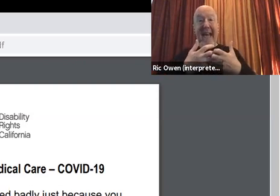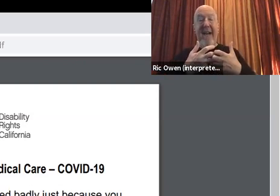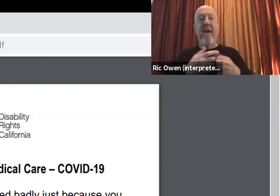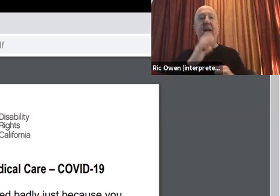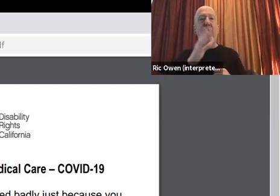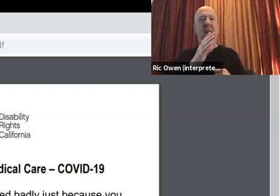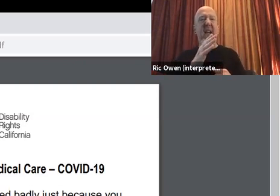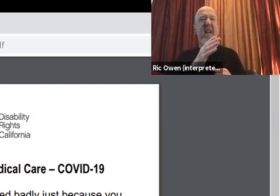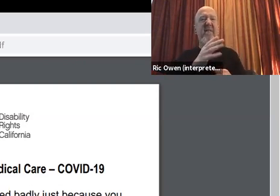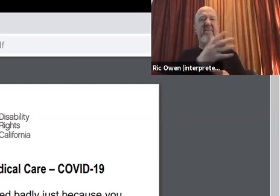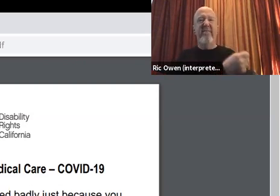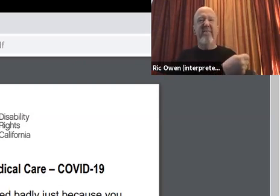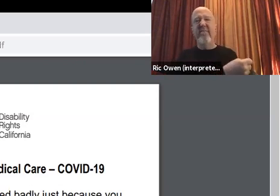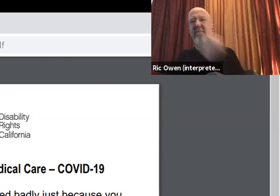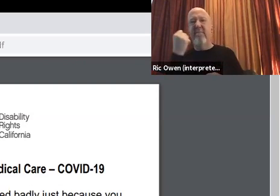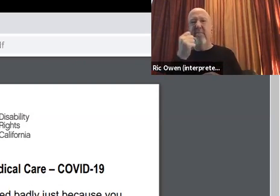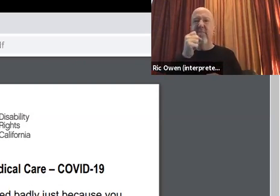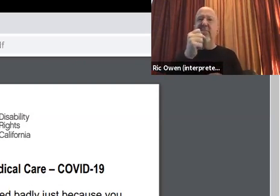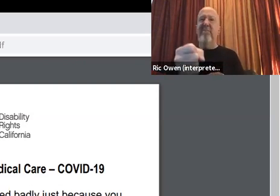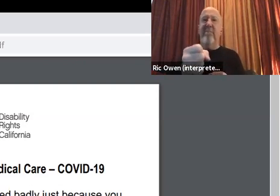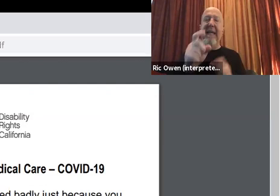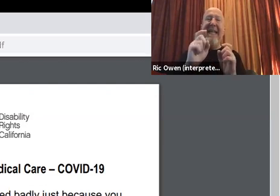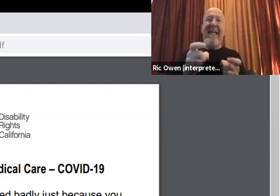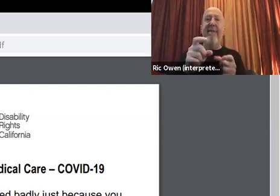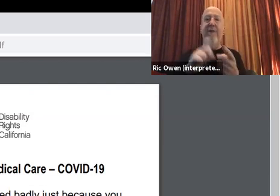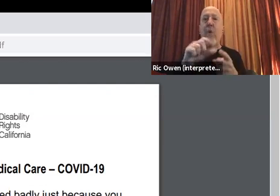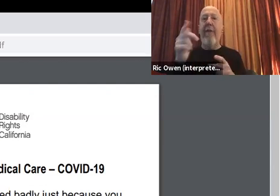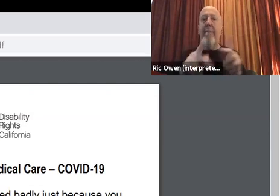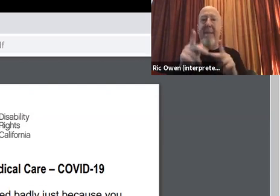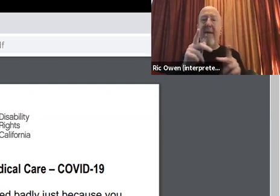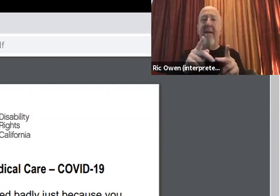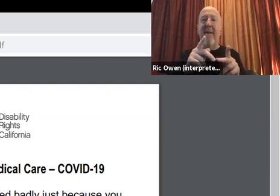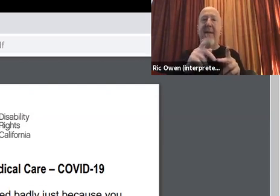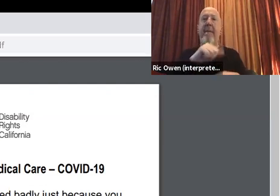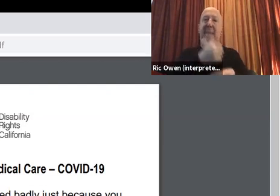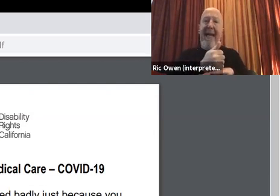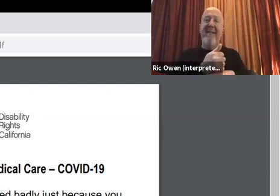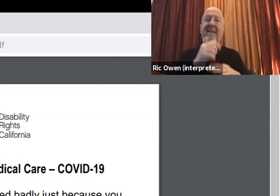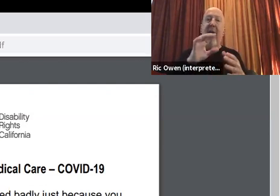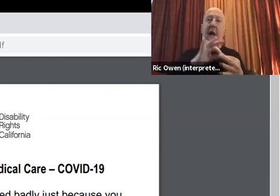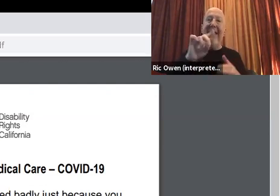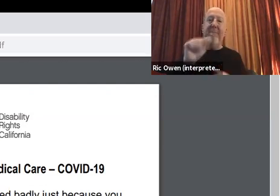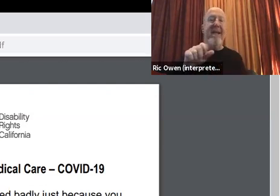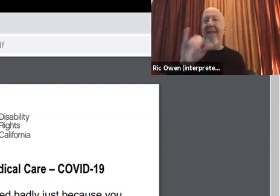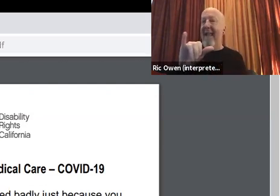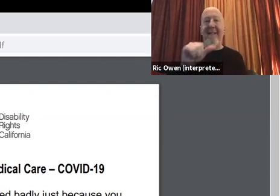reallocated or given to other people based on disability. And that's not permitted under the